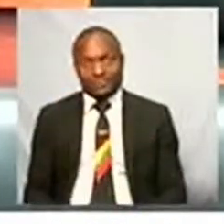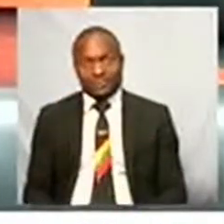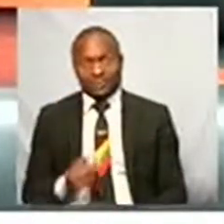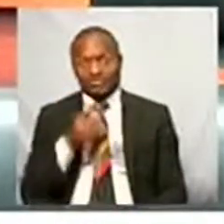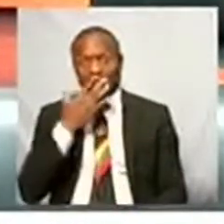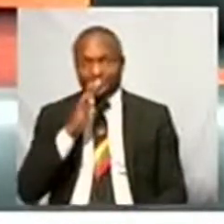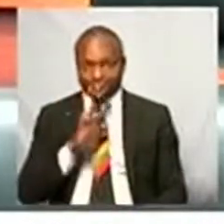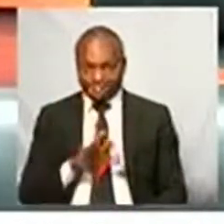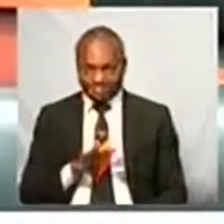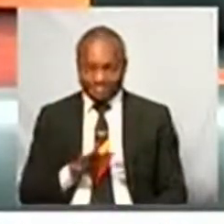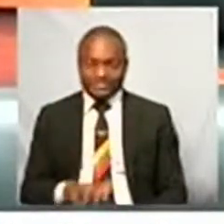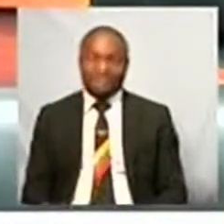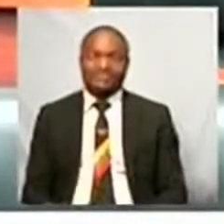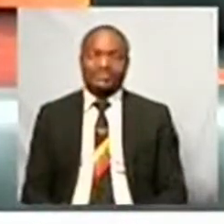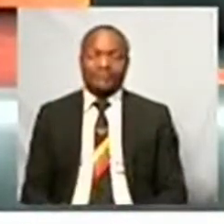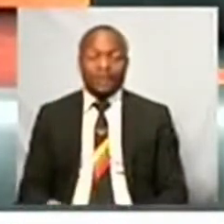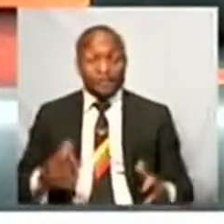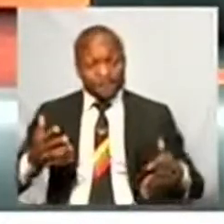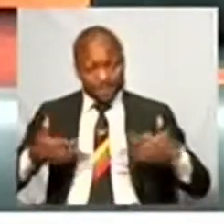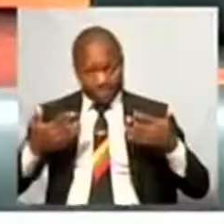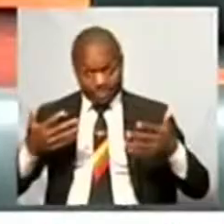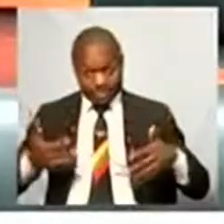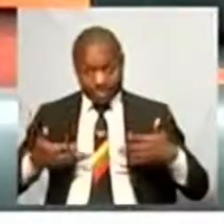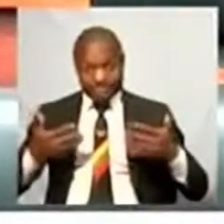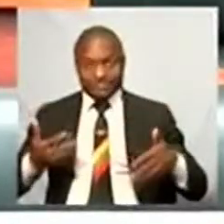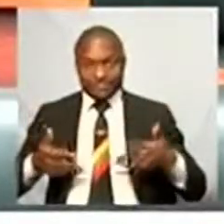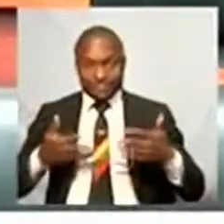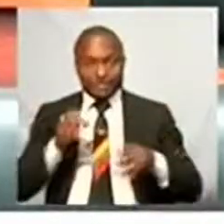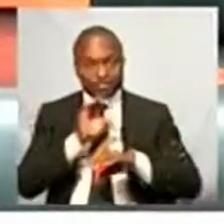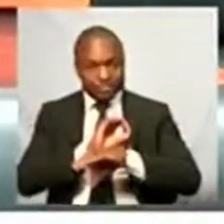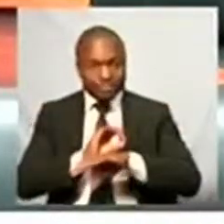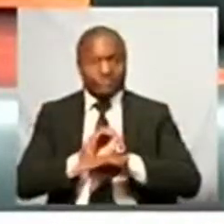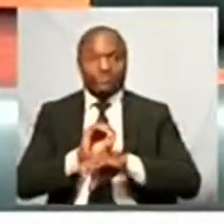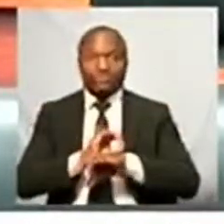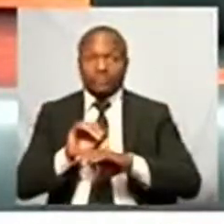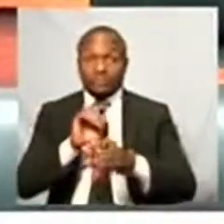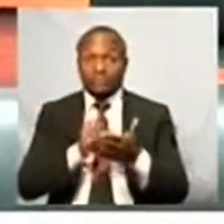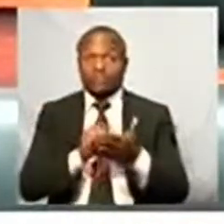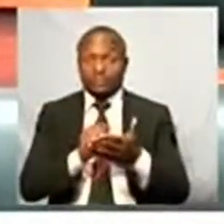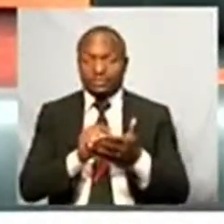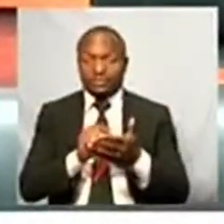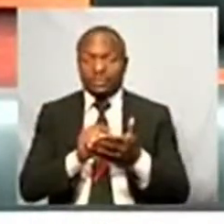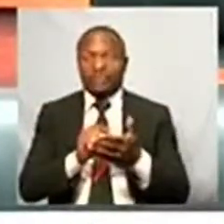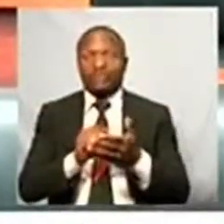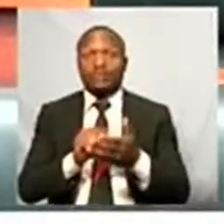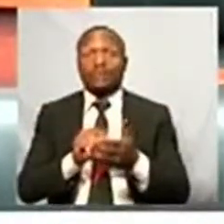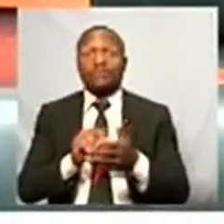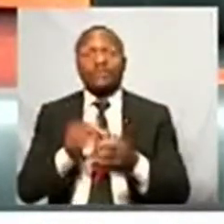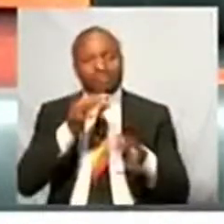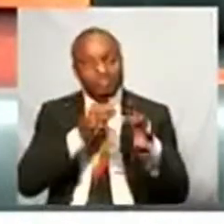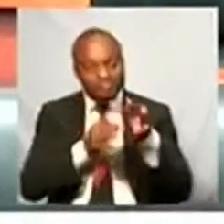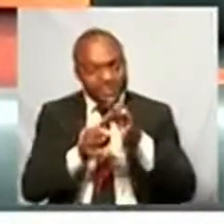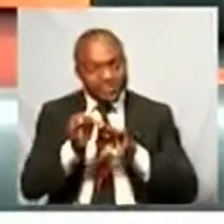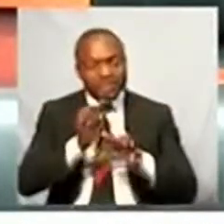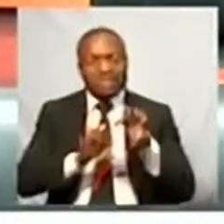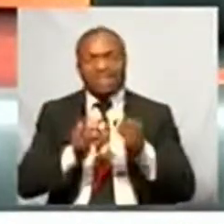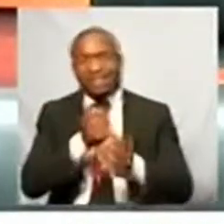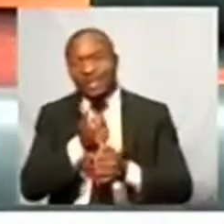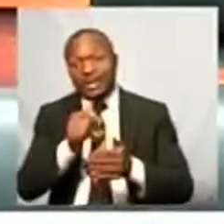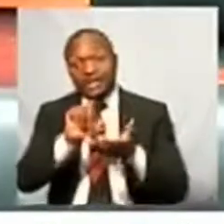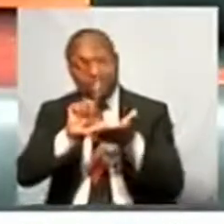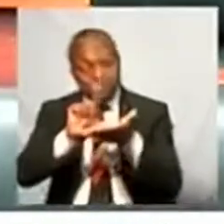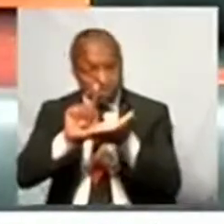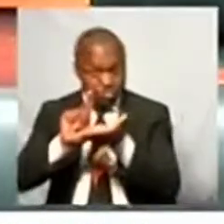barred. I'm happy, Madam Speaker, that the Attorney General has actually clarified that any loan,